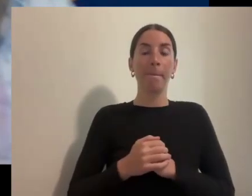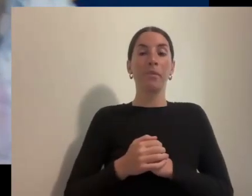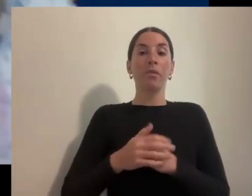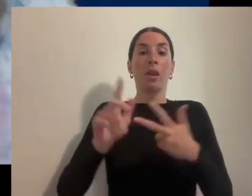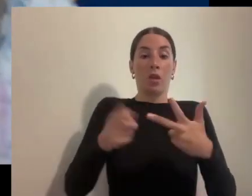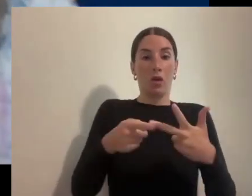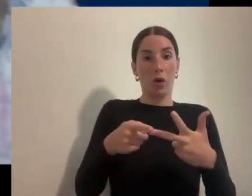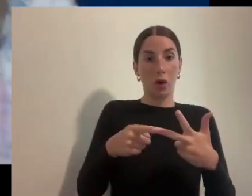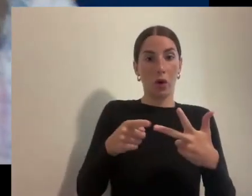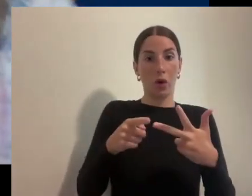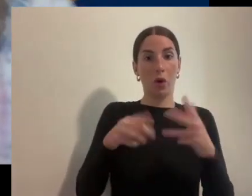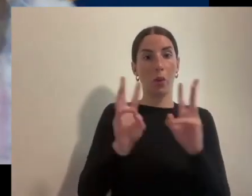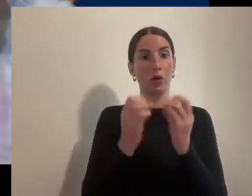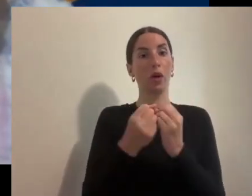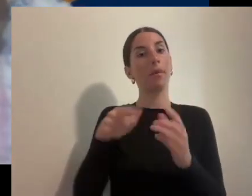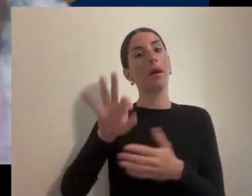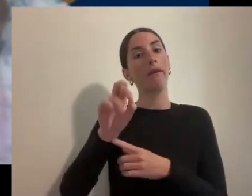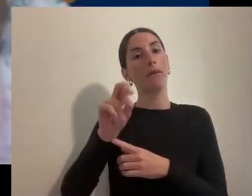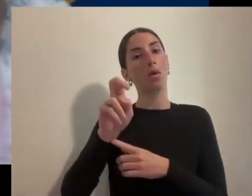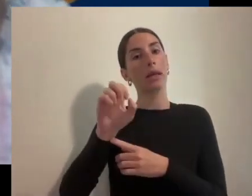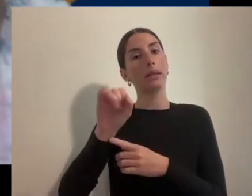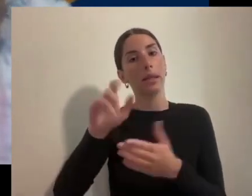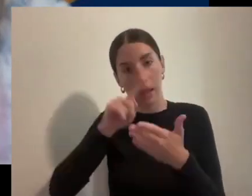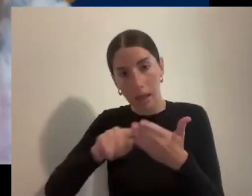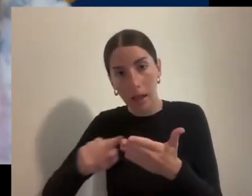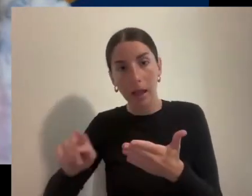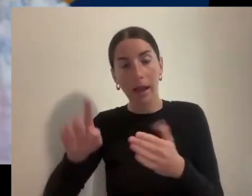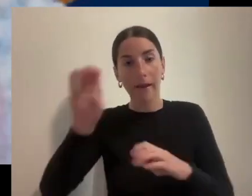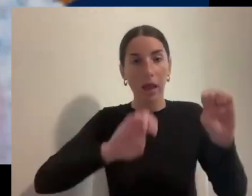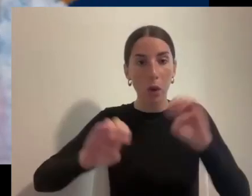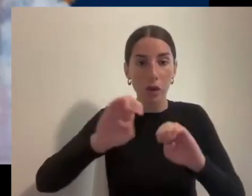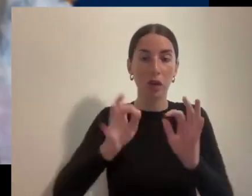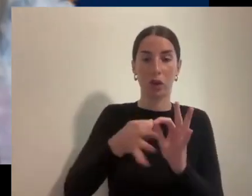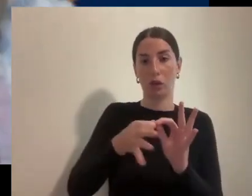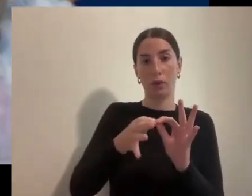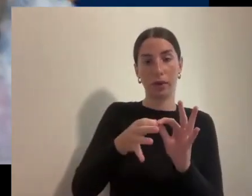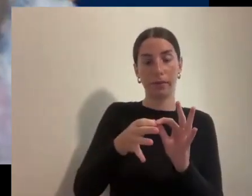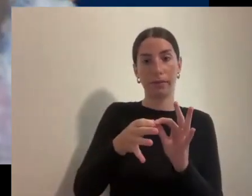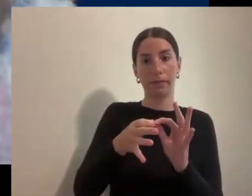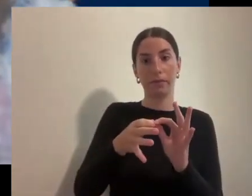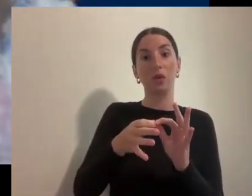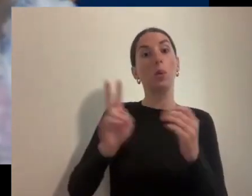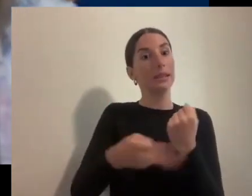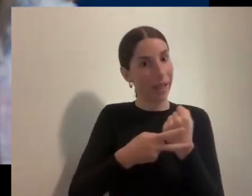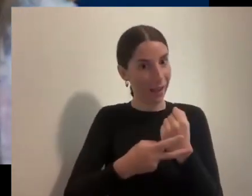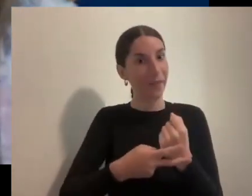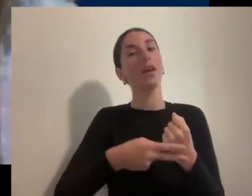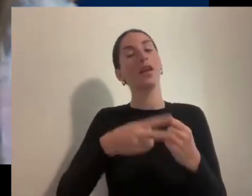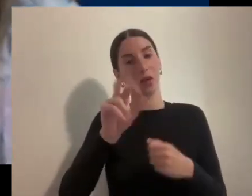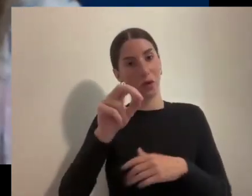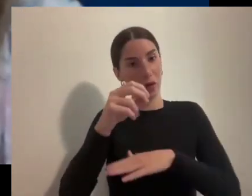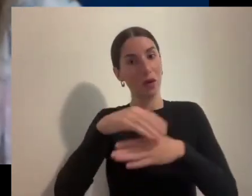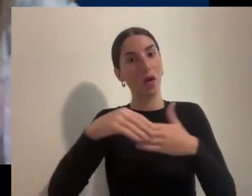workshop is Forensic Evaluation Interpreting. So you can also save $30 when you register by June